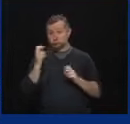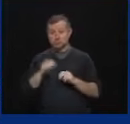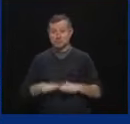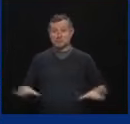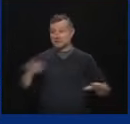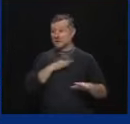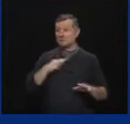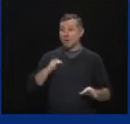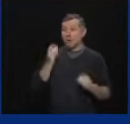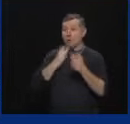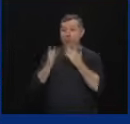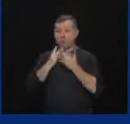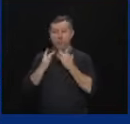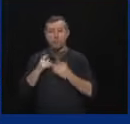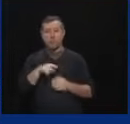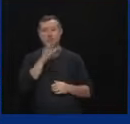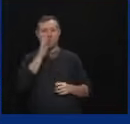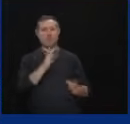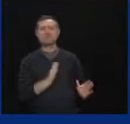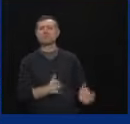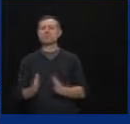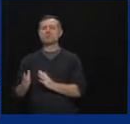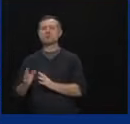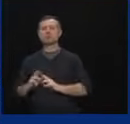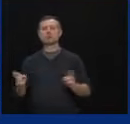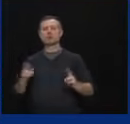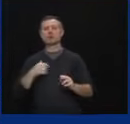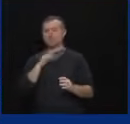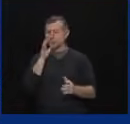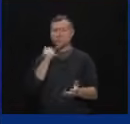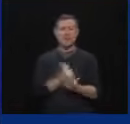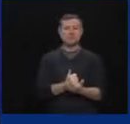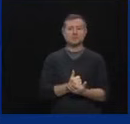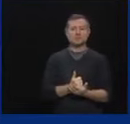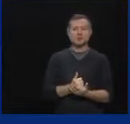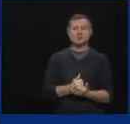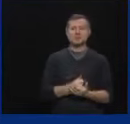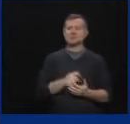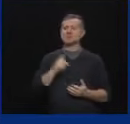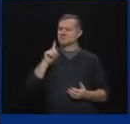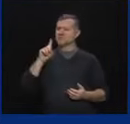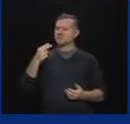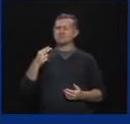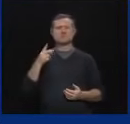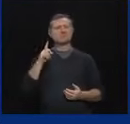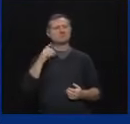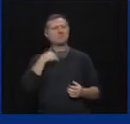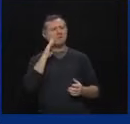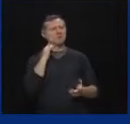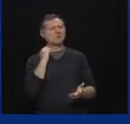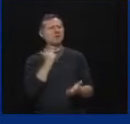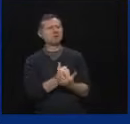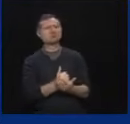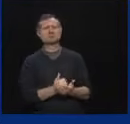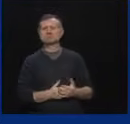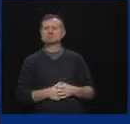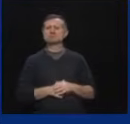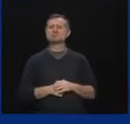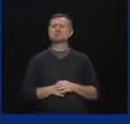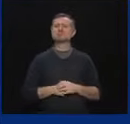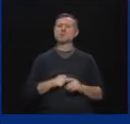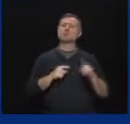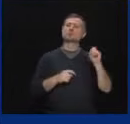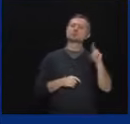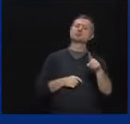need to prepare for this. But I'll be there to help with the Department of Health. Okay, yes. We're going to take some questions via Zoom. Okay, we got a Zoom question. Okay.